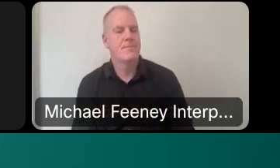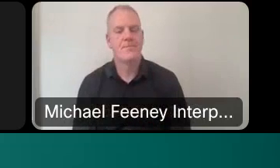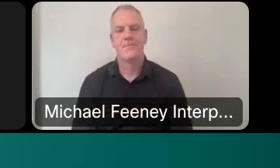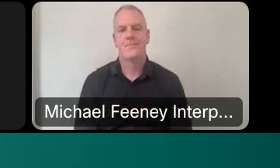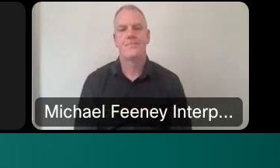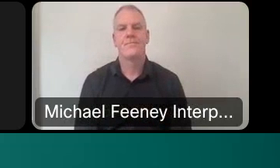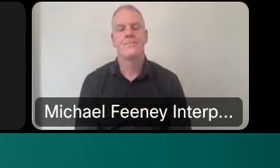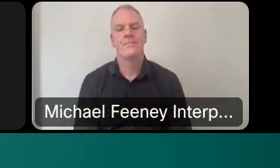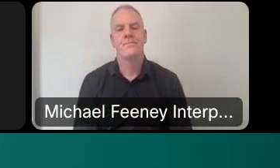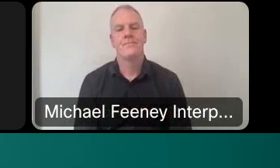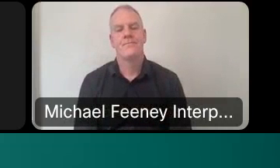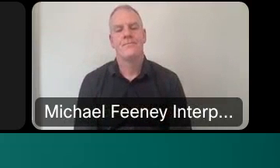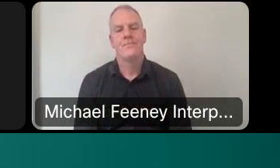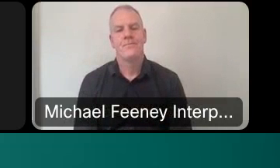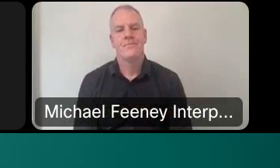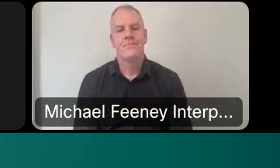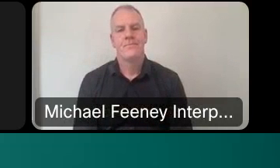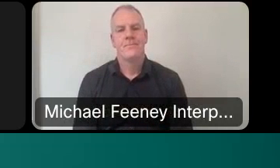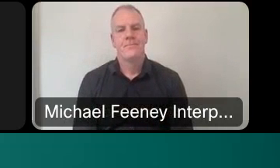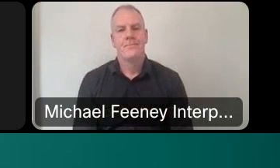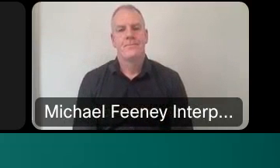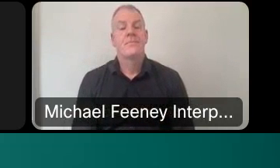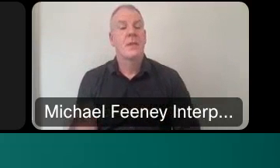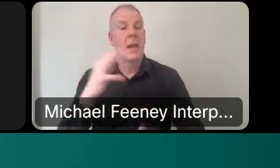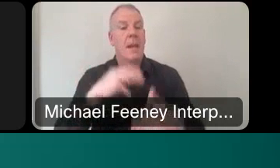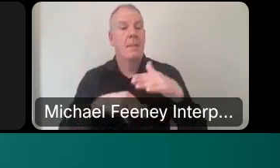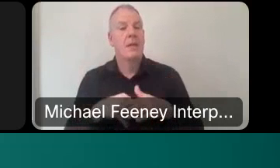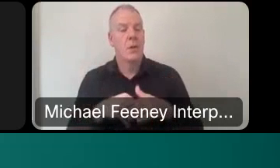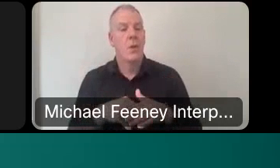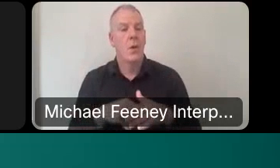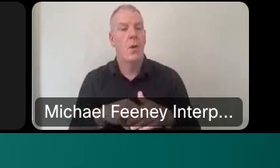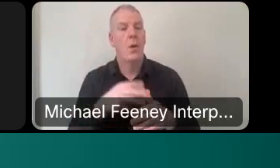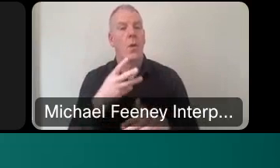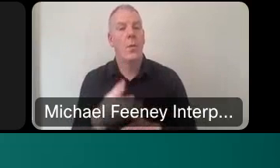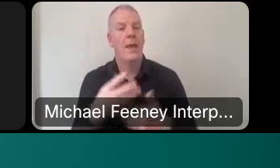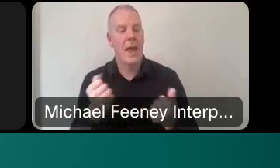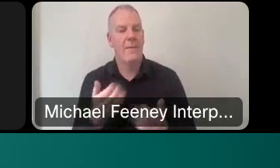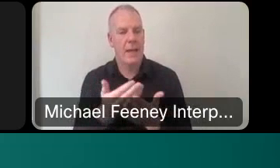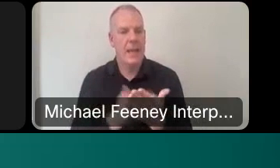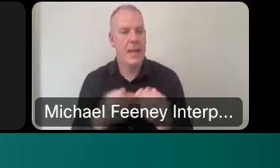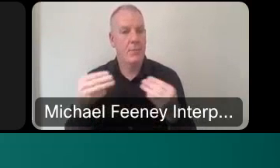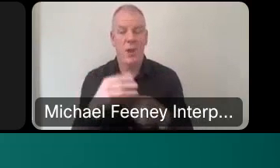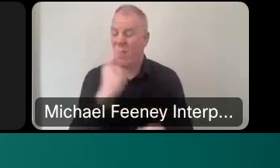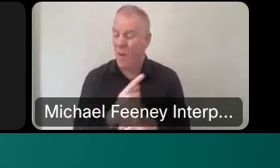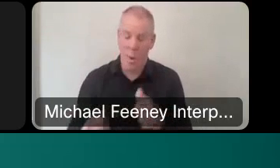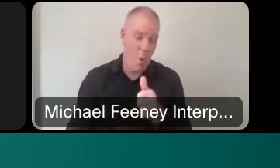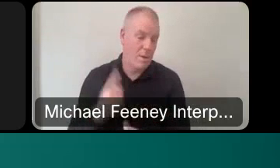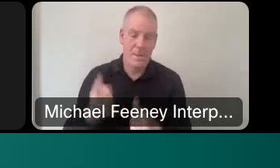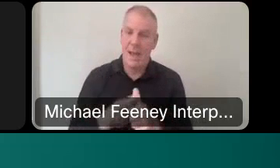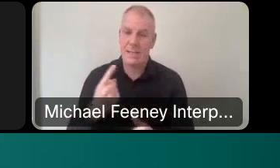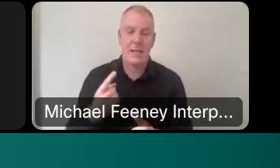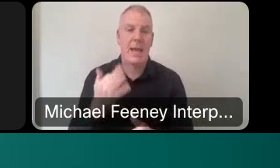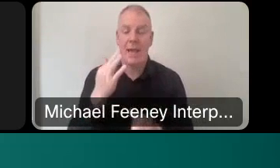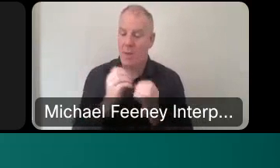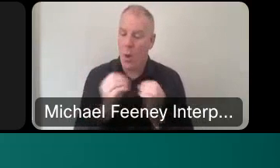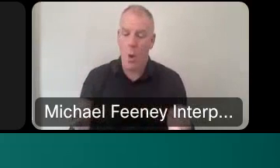to be applied at a later stage. The Minister reserves also the legal protections apply automatically when open disclosure is managed